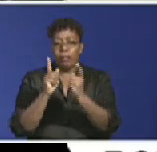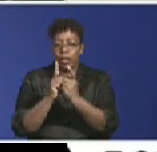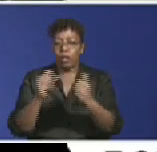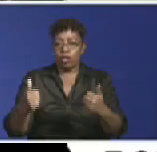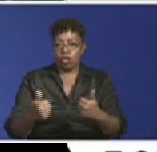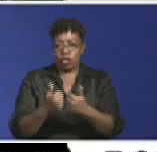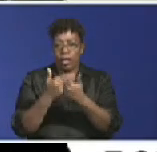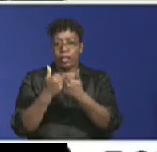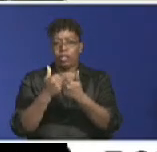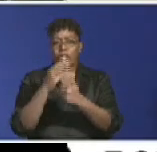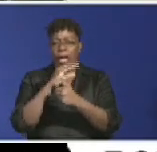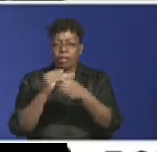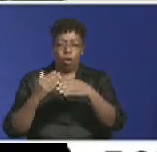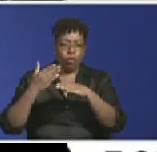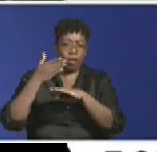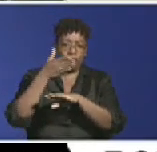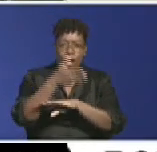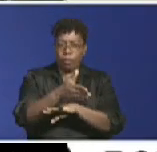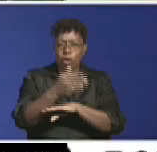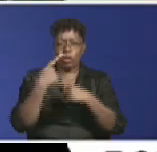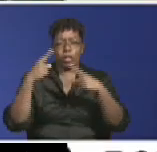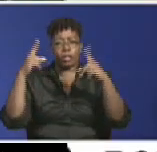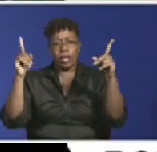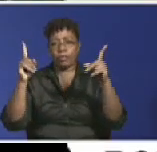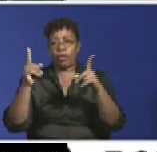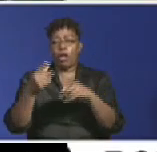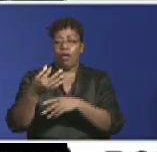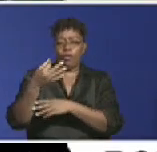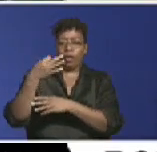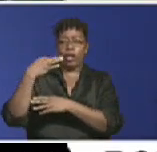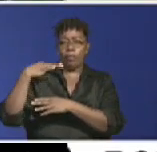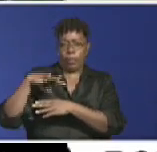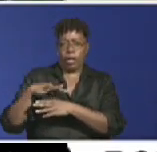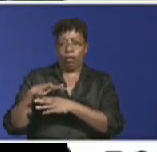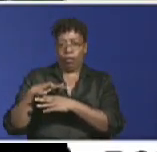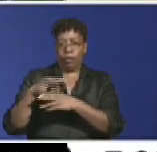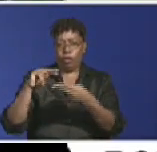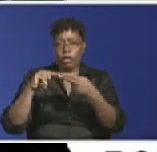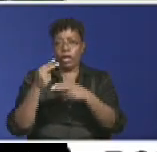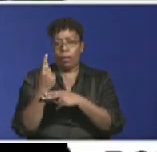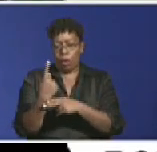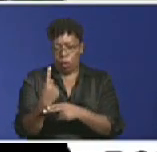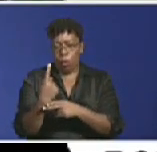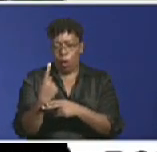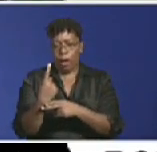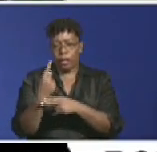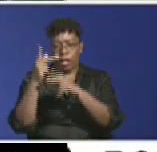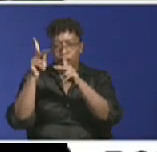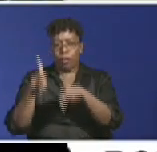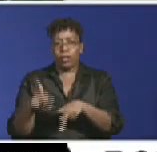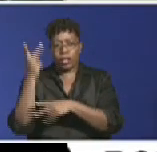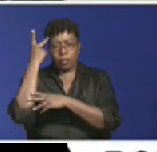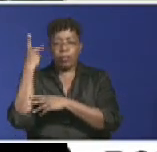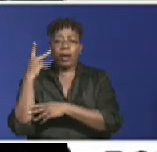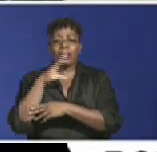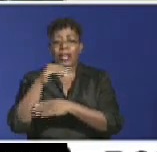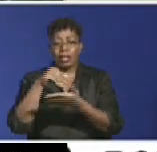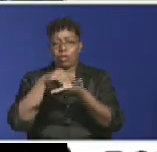and overcome them successfully to the benefit of our number one clients, our parents and students.